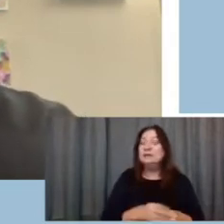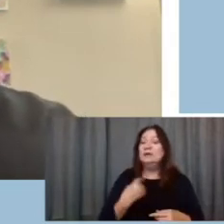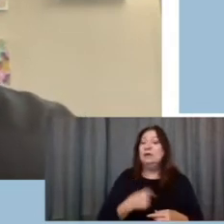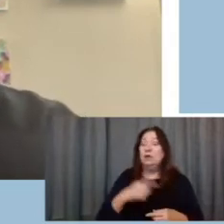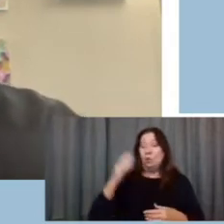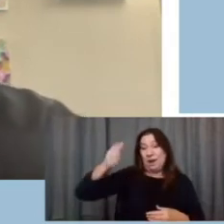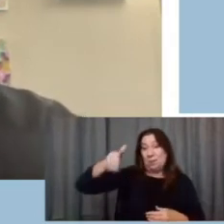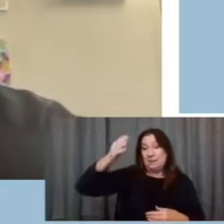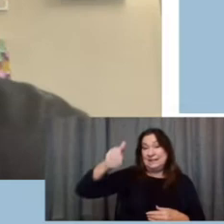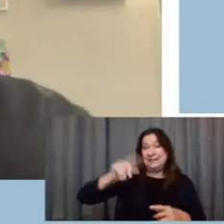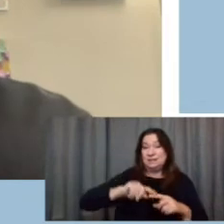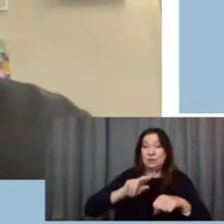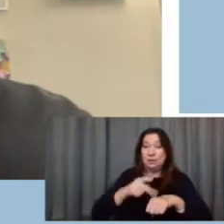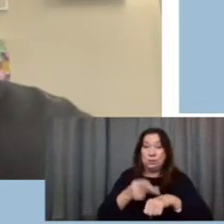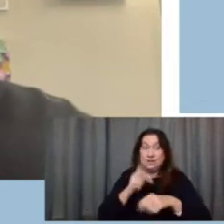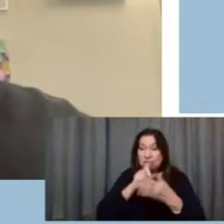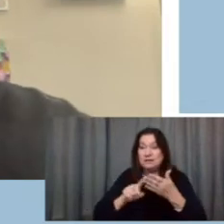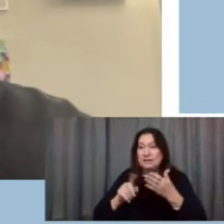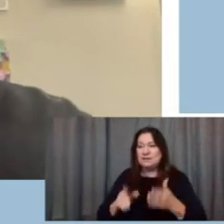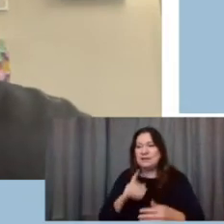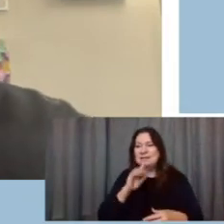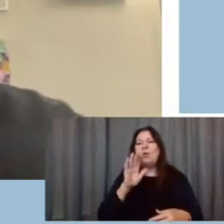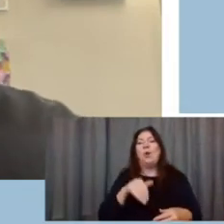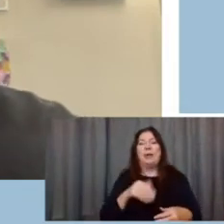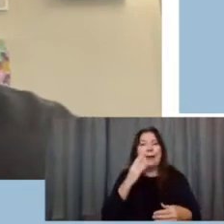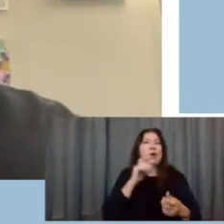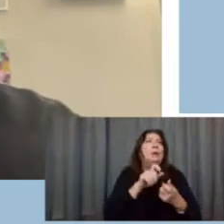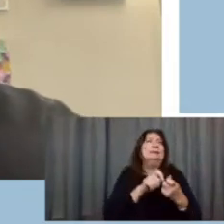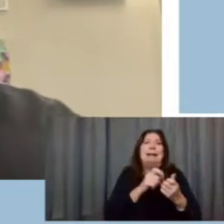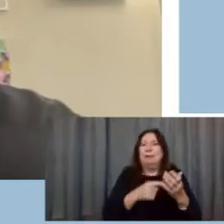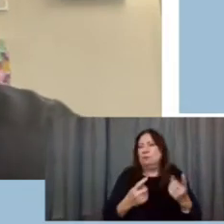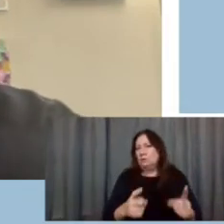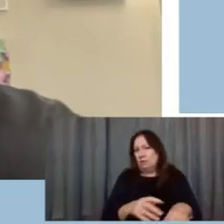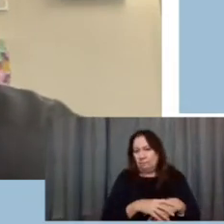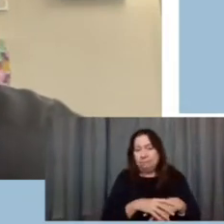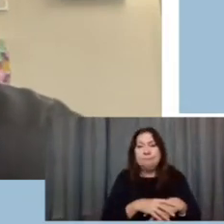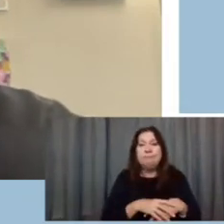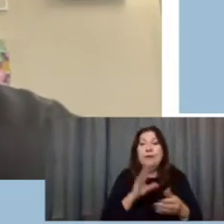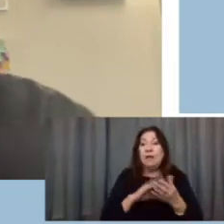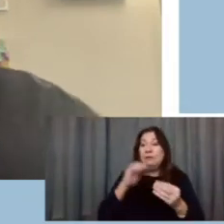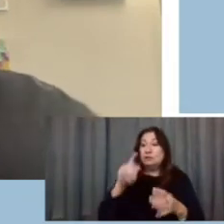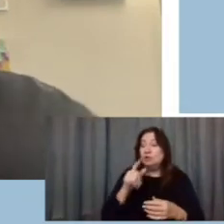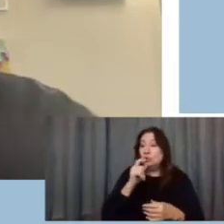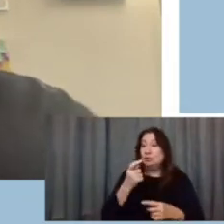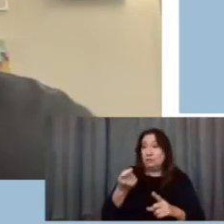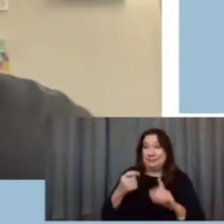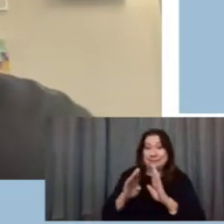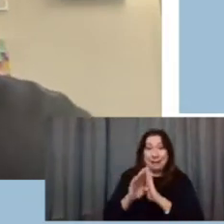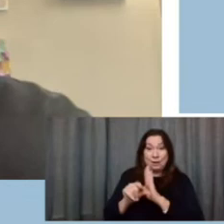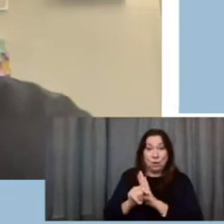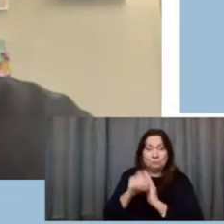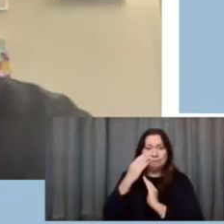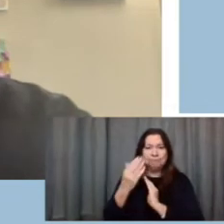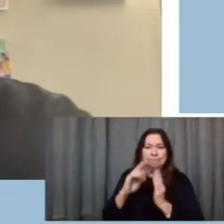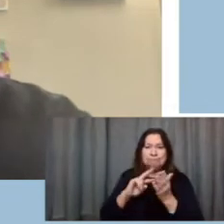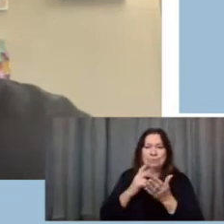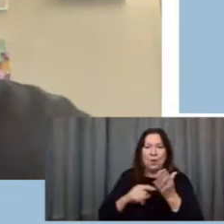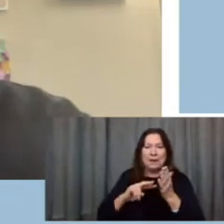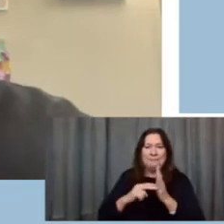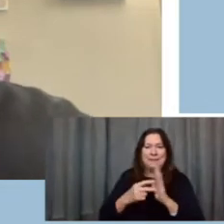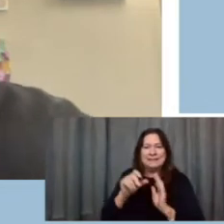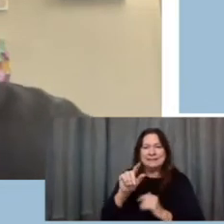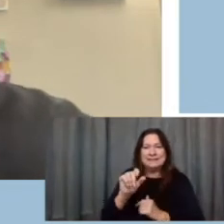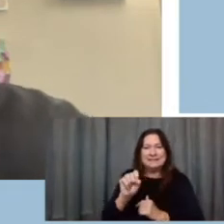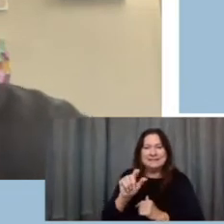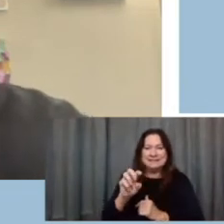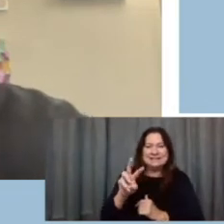the principal investigators, they said, well, I know exactly what's going on here. The students who come from this background don't know what it means to be in a STEM field.